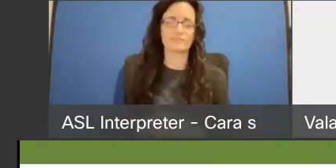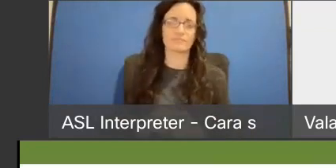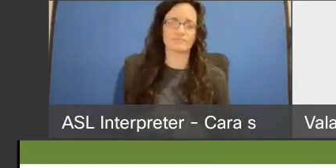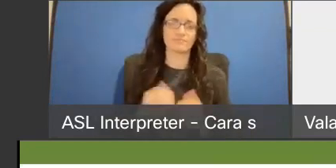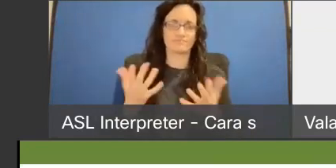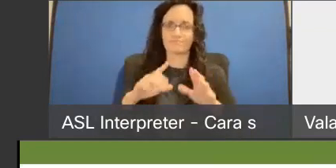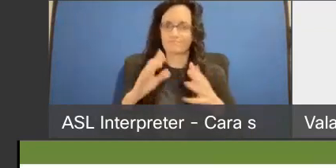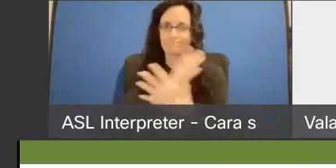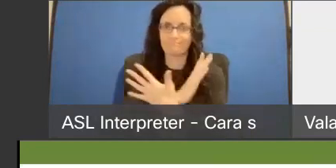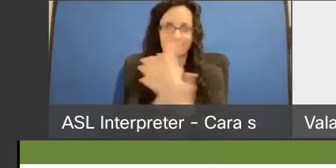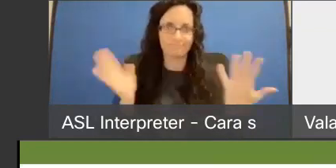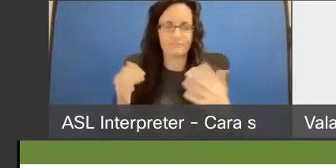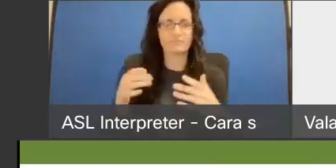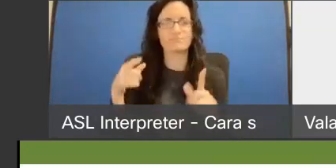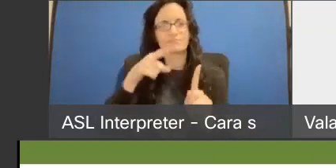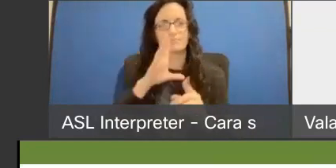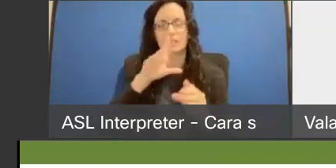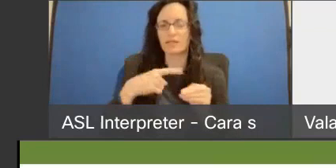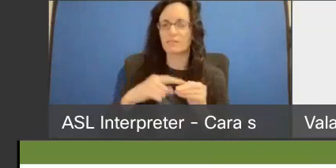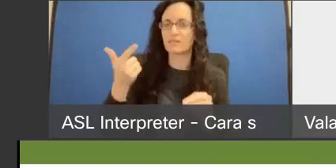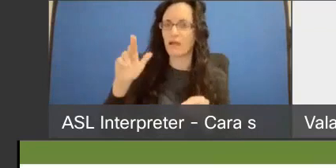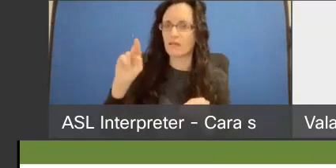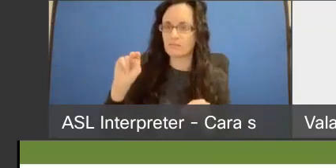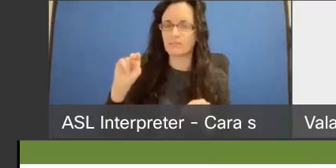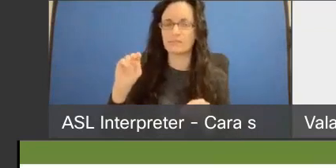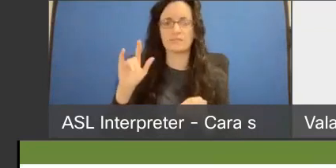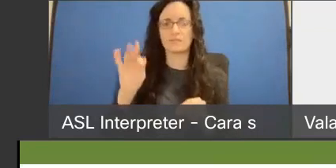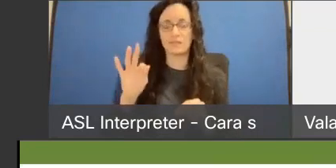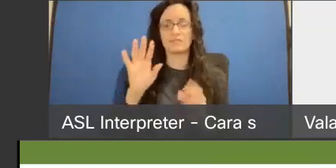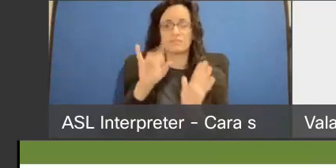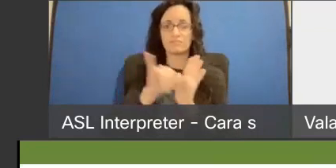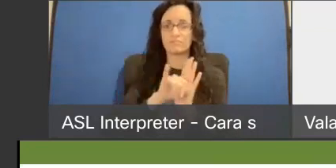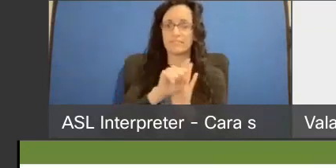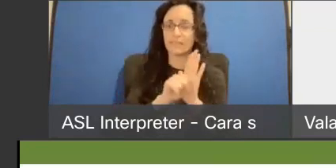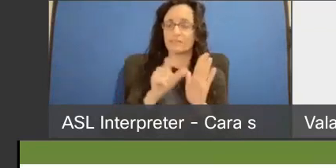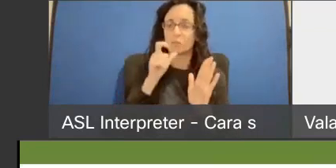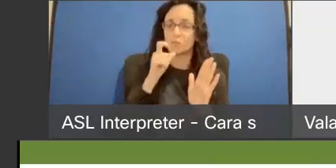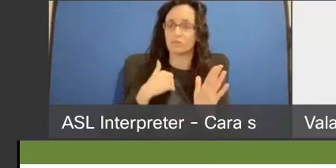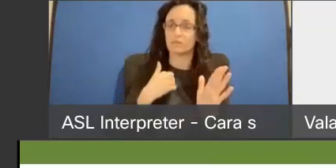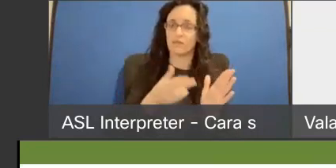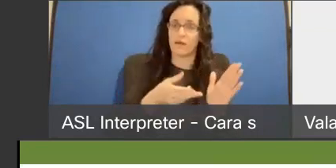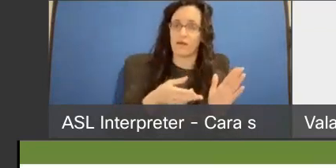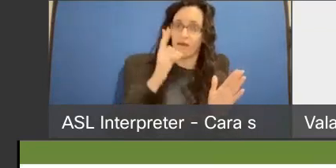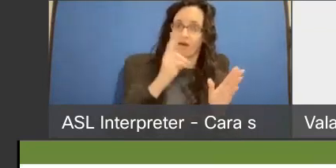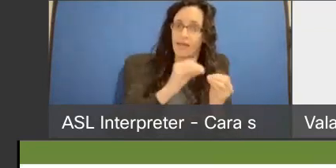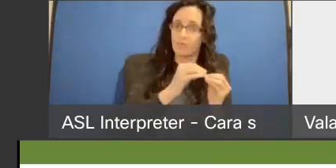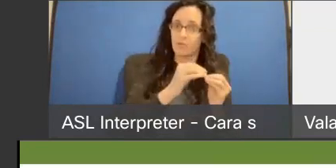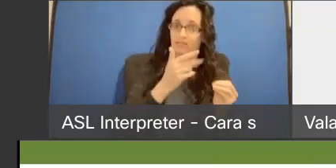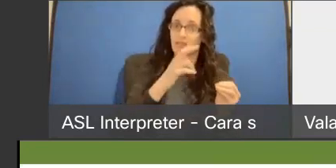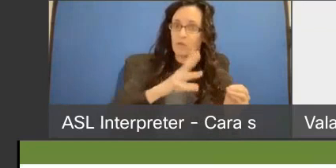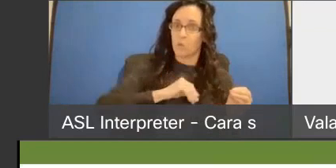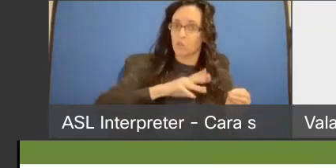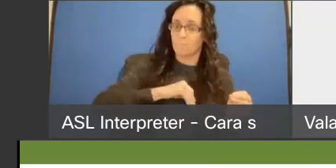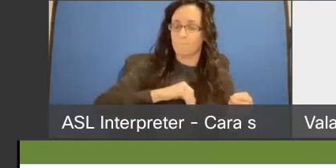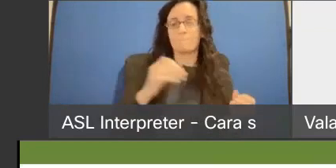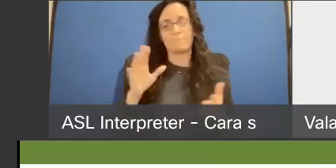This gets to the numbers that we were talking about earlier. If you break out states that have high gun ownership rate and states that have lower gun ownership rate, you can